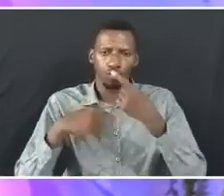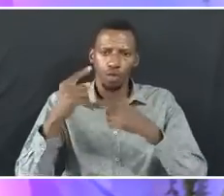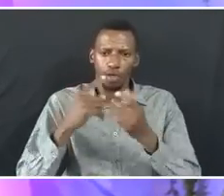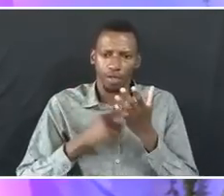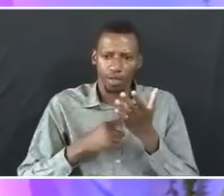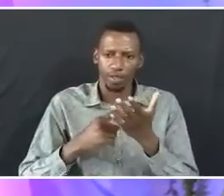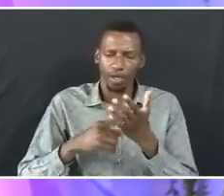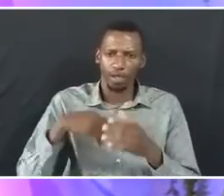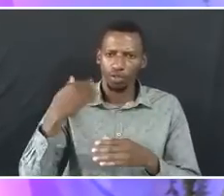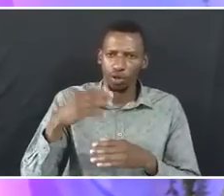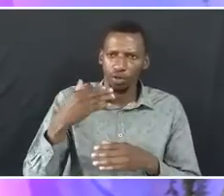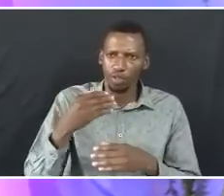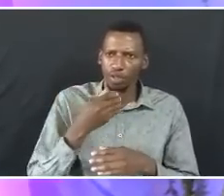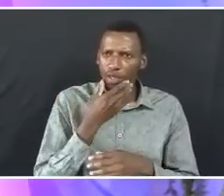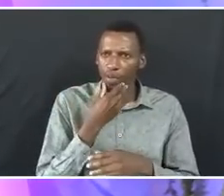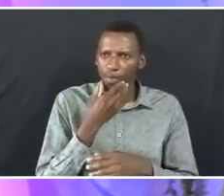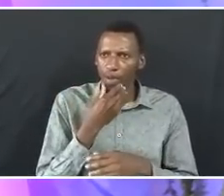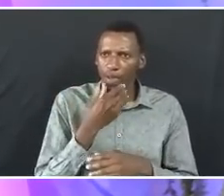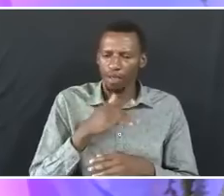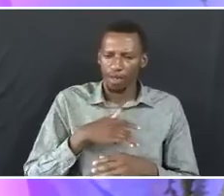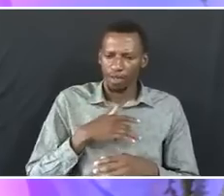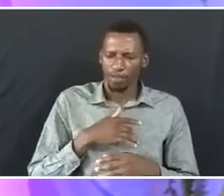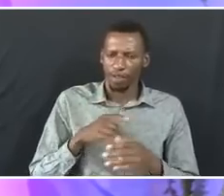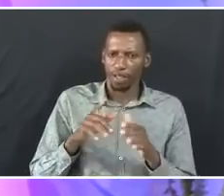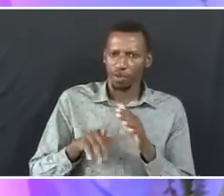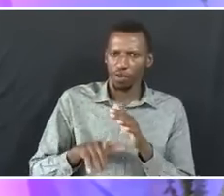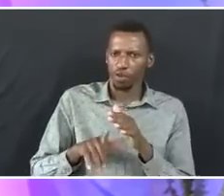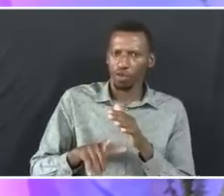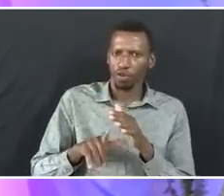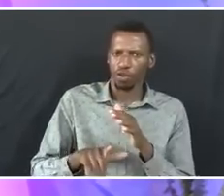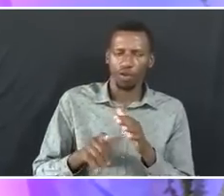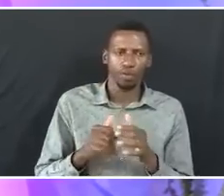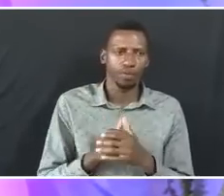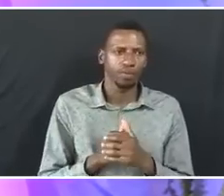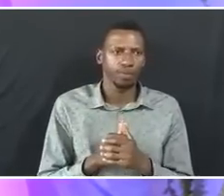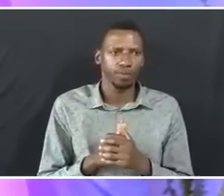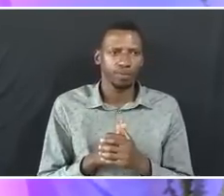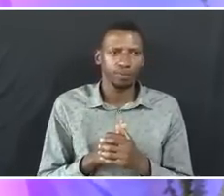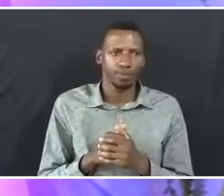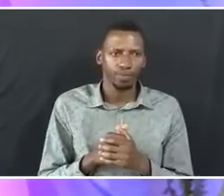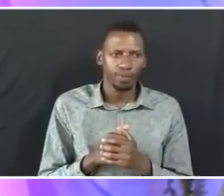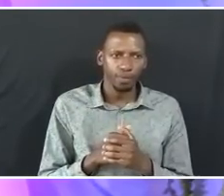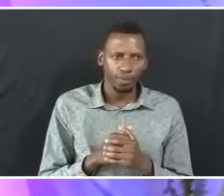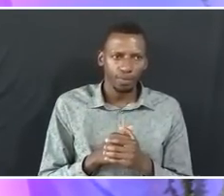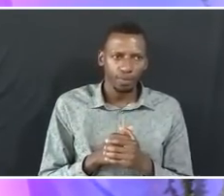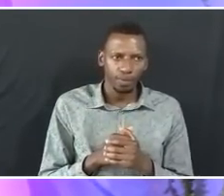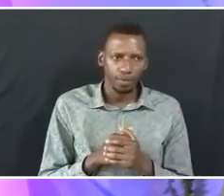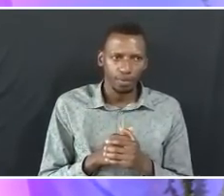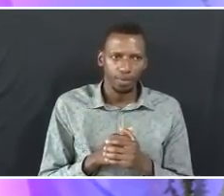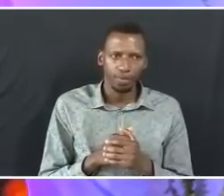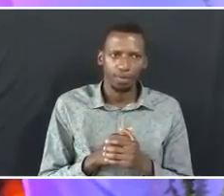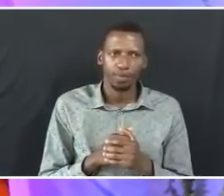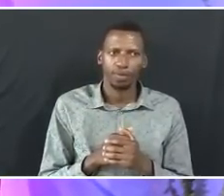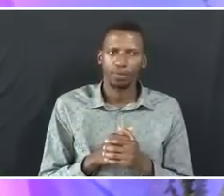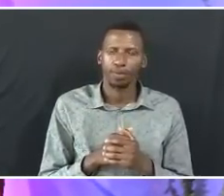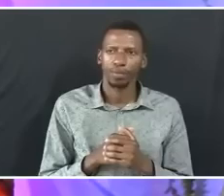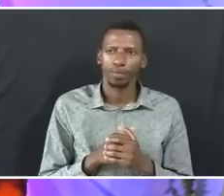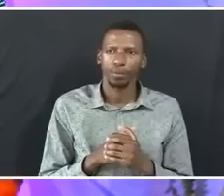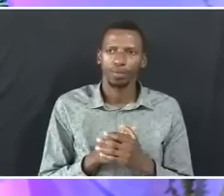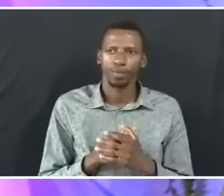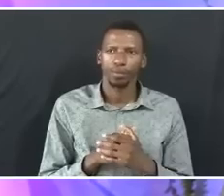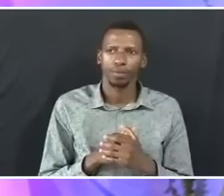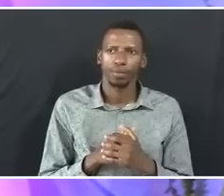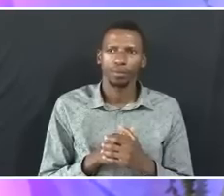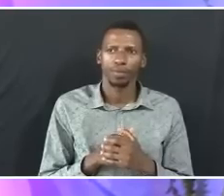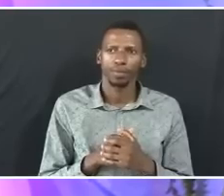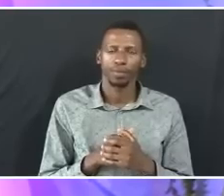begins to feel very, very small. Very small. Very small.